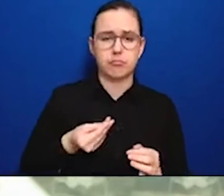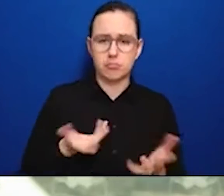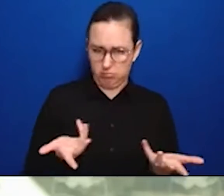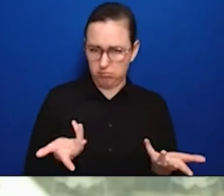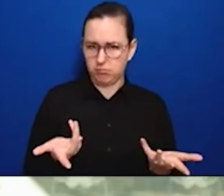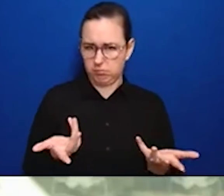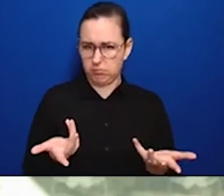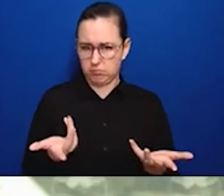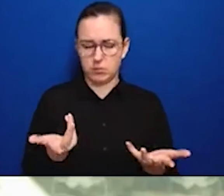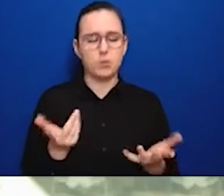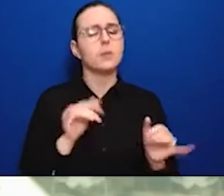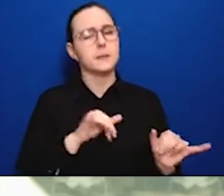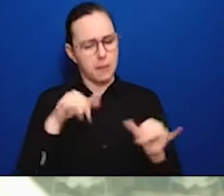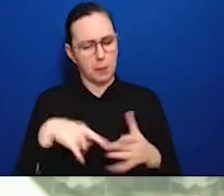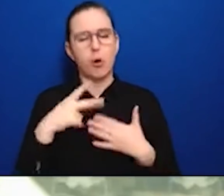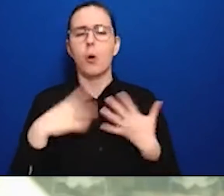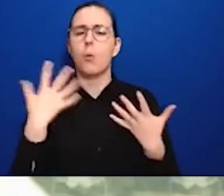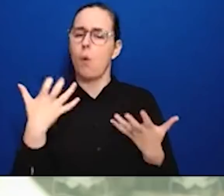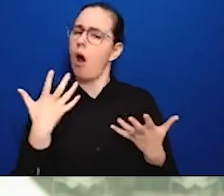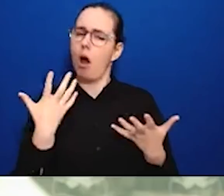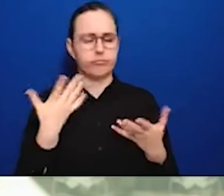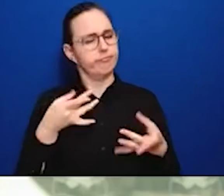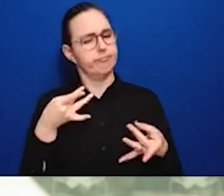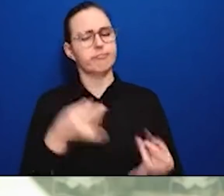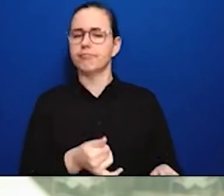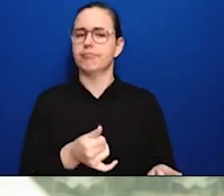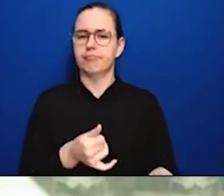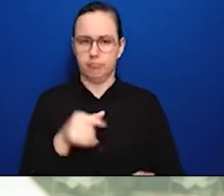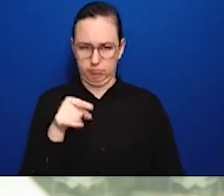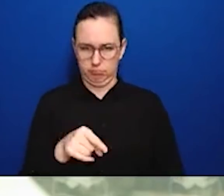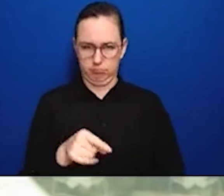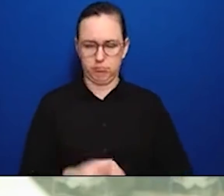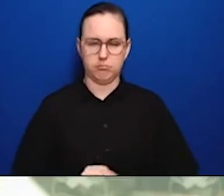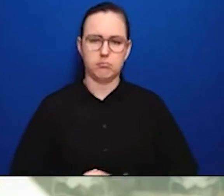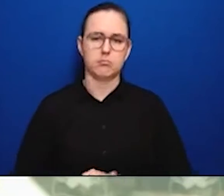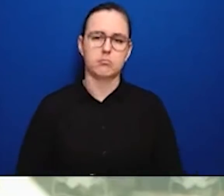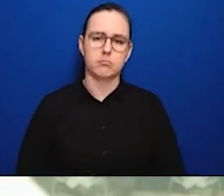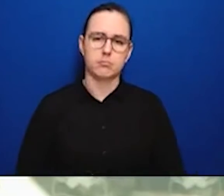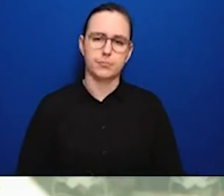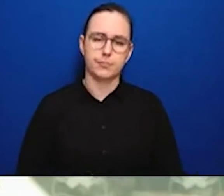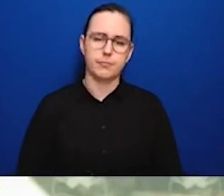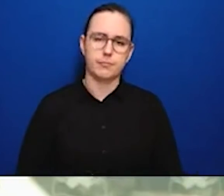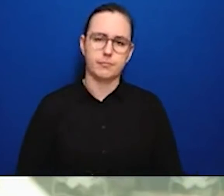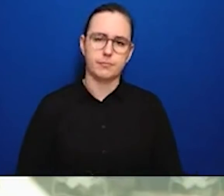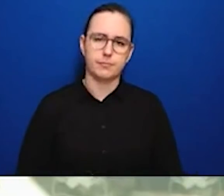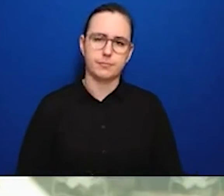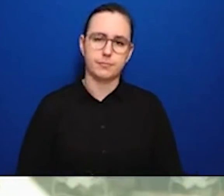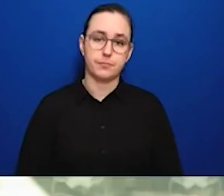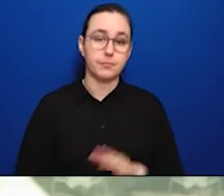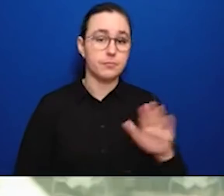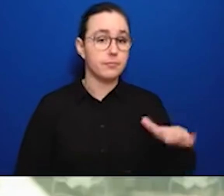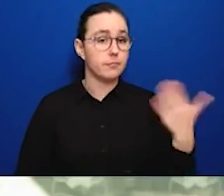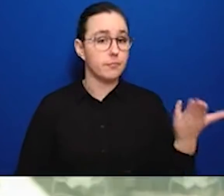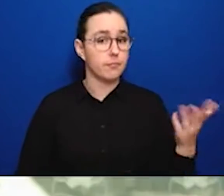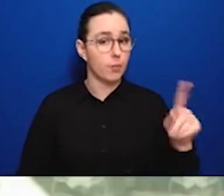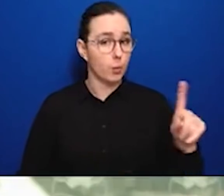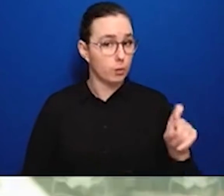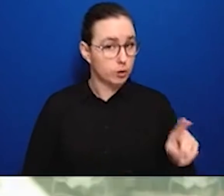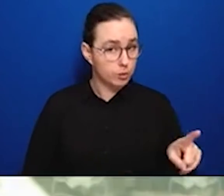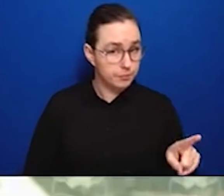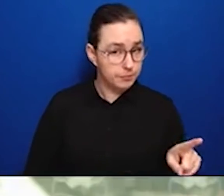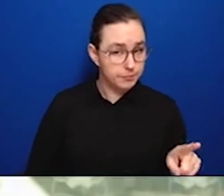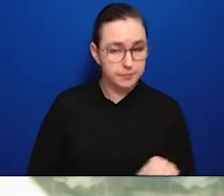program. Our next question is from Lisa Cordasco, Vancouver Sun. Please go ahead. Thank